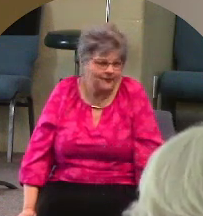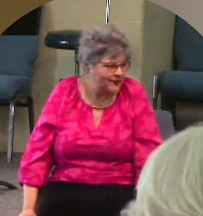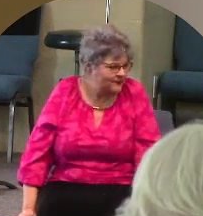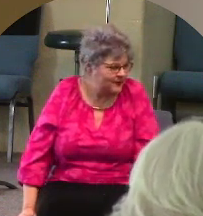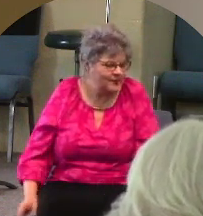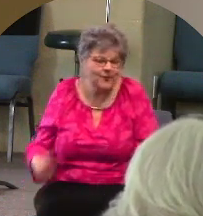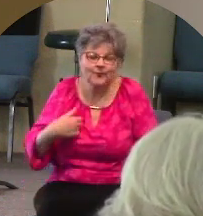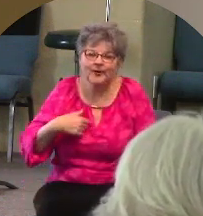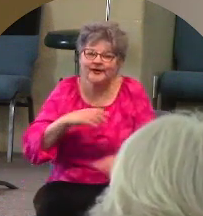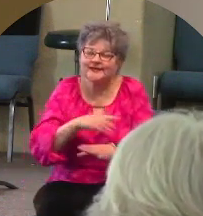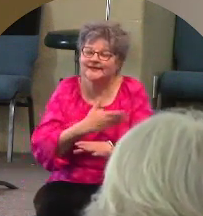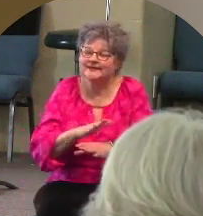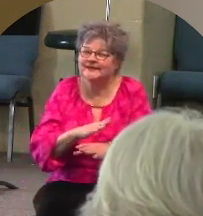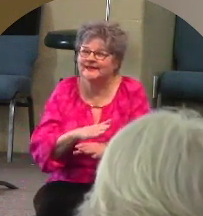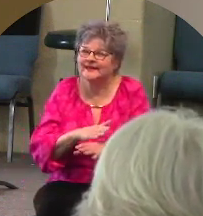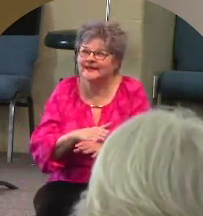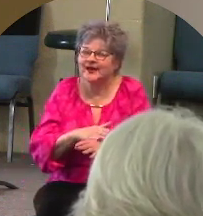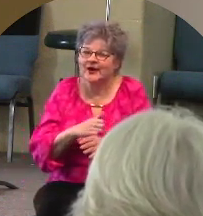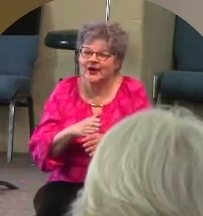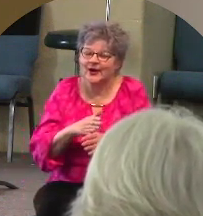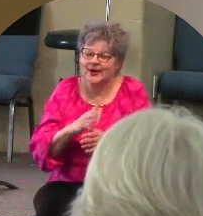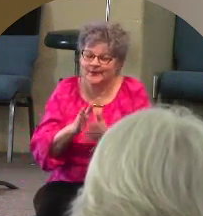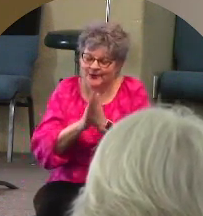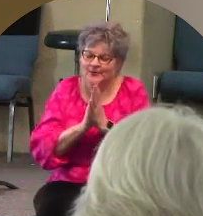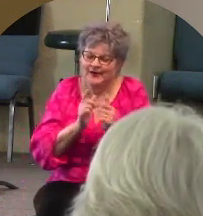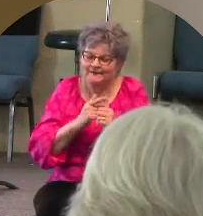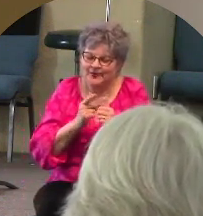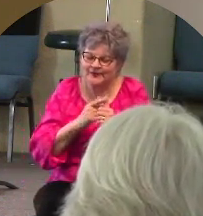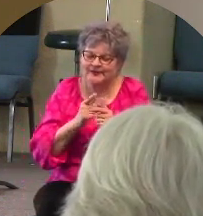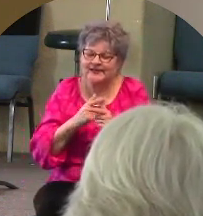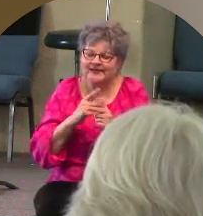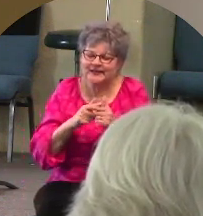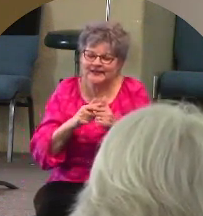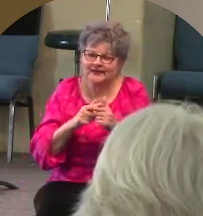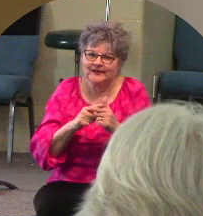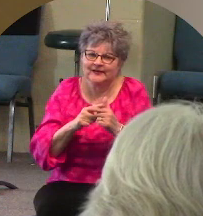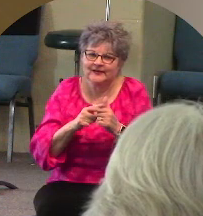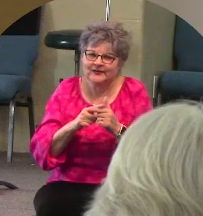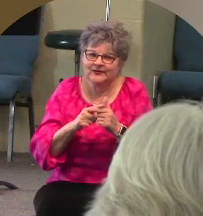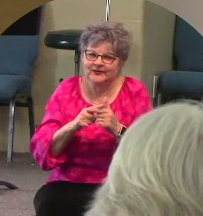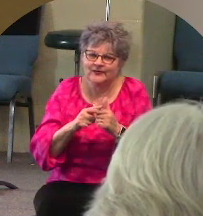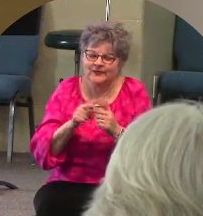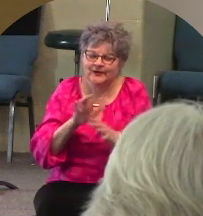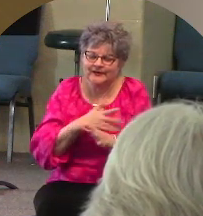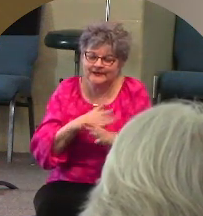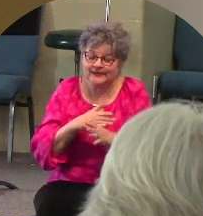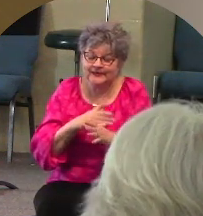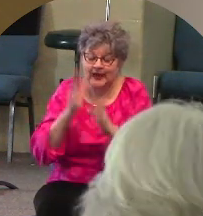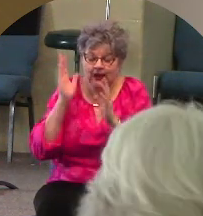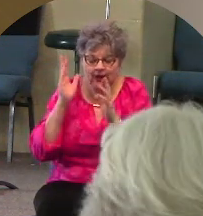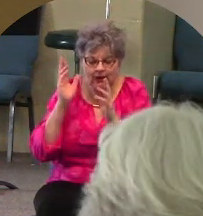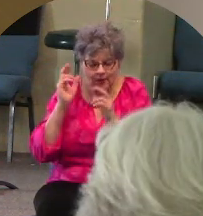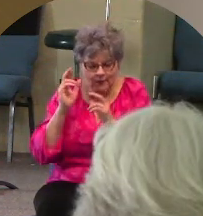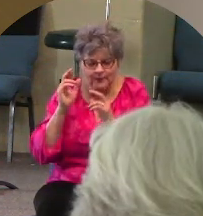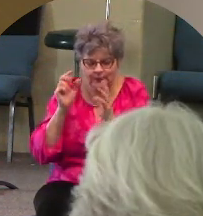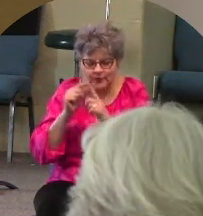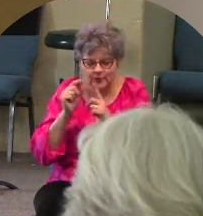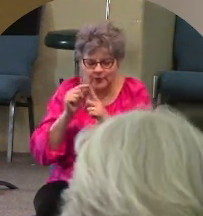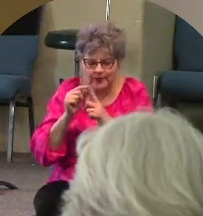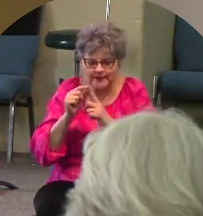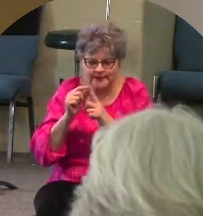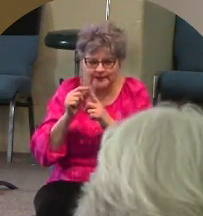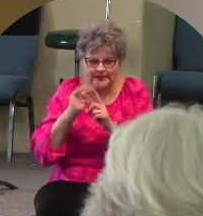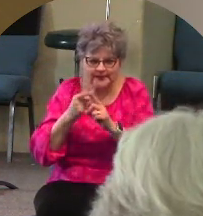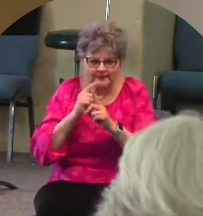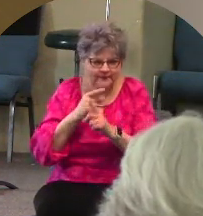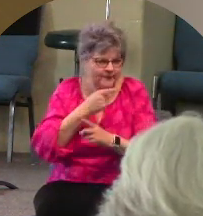We're going to sing a song. I'm going to pray for us real quick, and we're going to sing a song. I hope the words will be on the screen. It's coming from a piano, so we